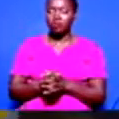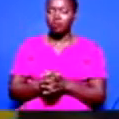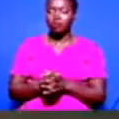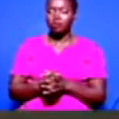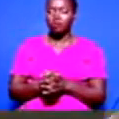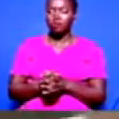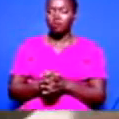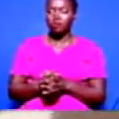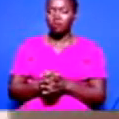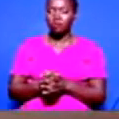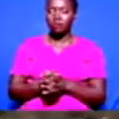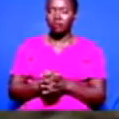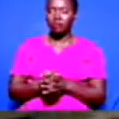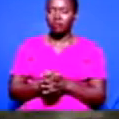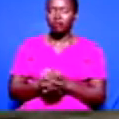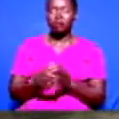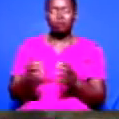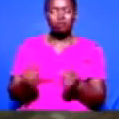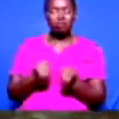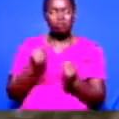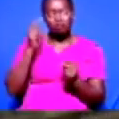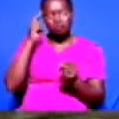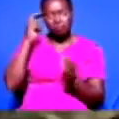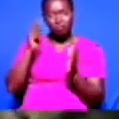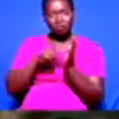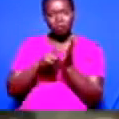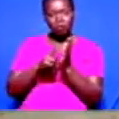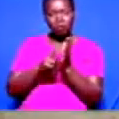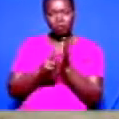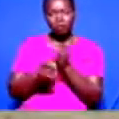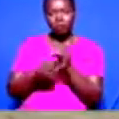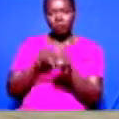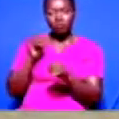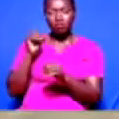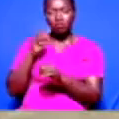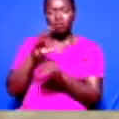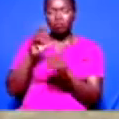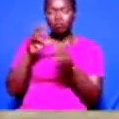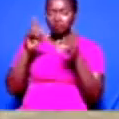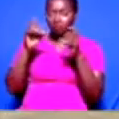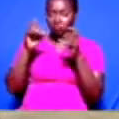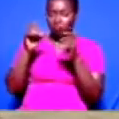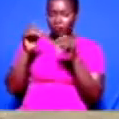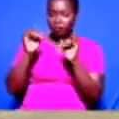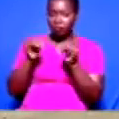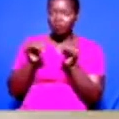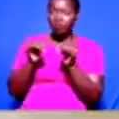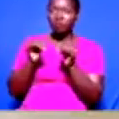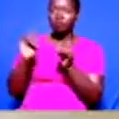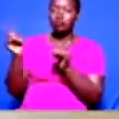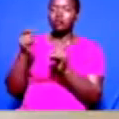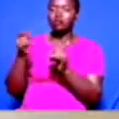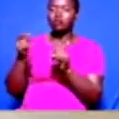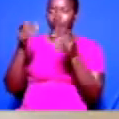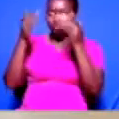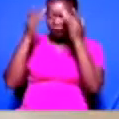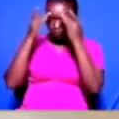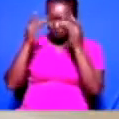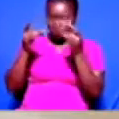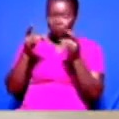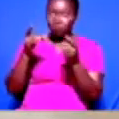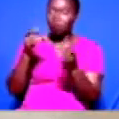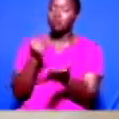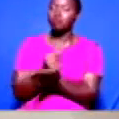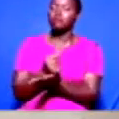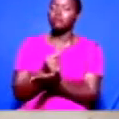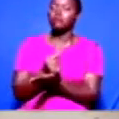Daring and audacious and recognized as a provocative photojournalist in Kenya, he decides to run for office. My heart is made up that I'm going to